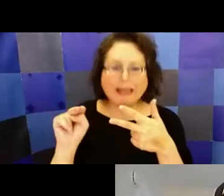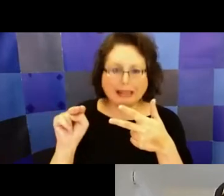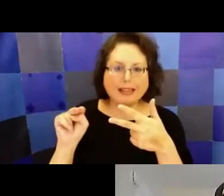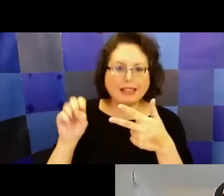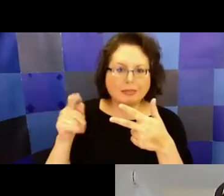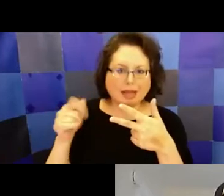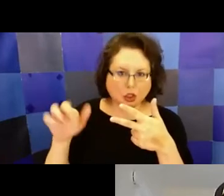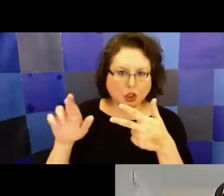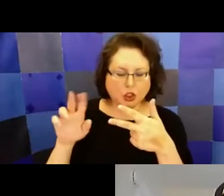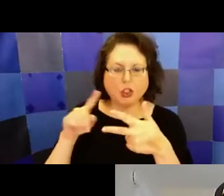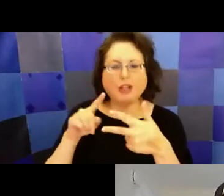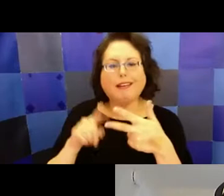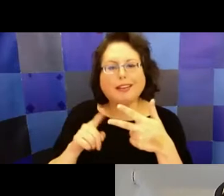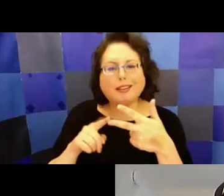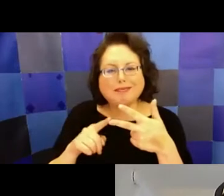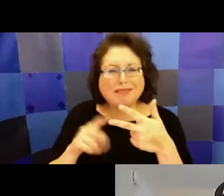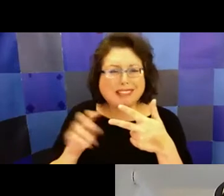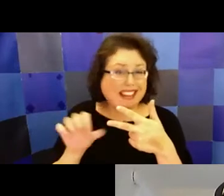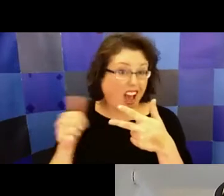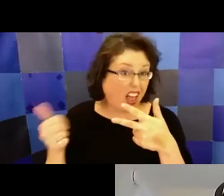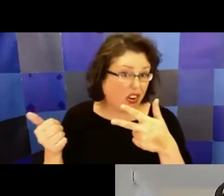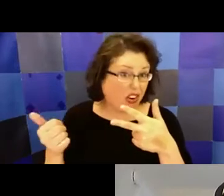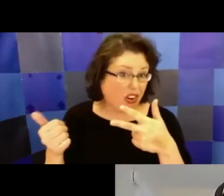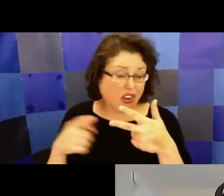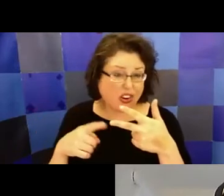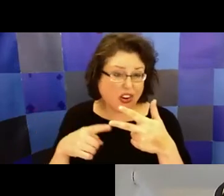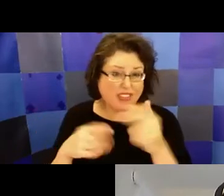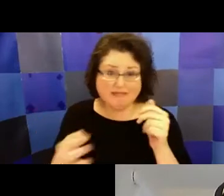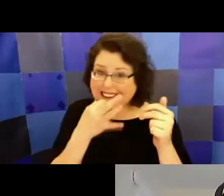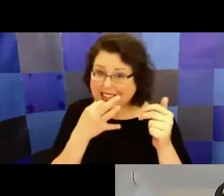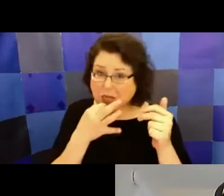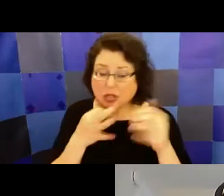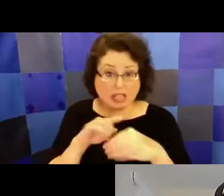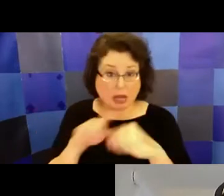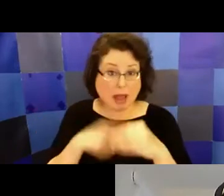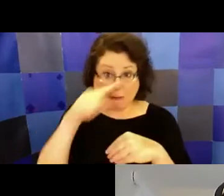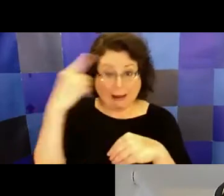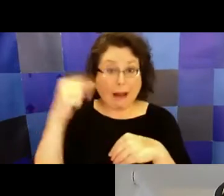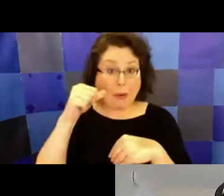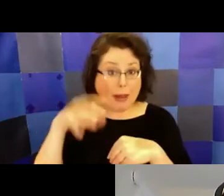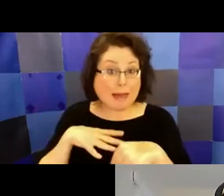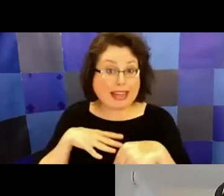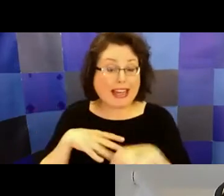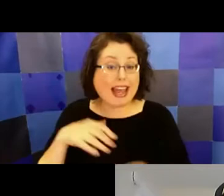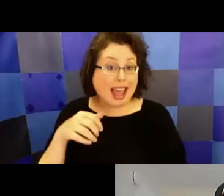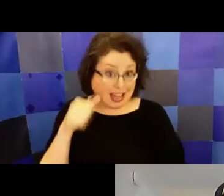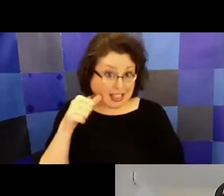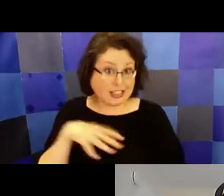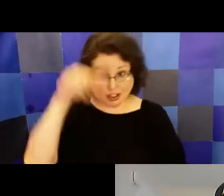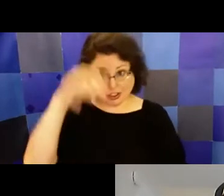and other, you know, sort of experts on Black women and gender within the Black power